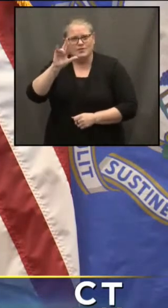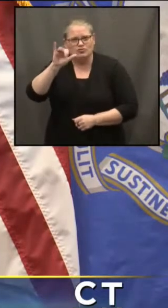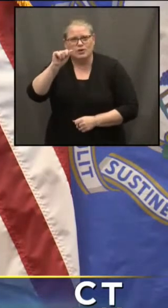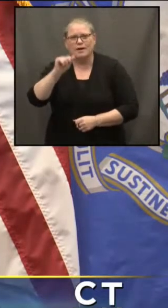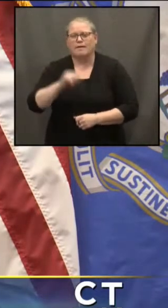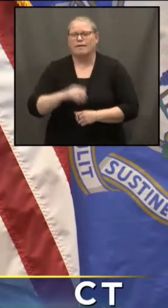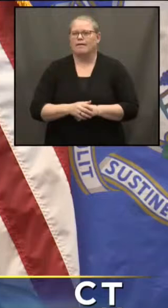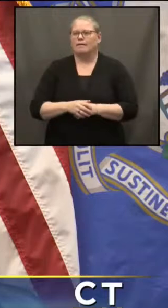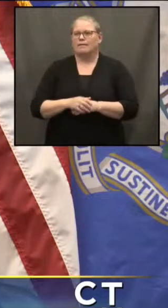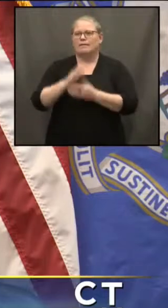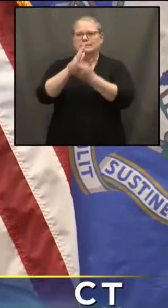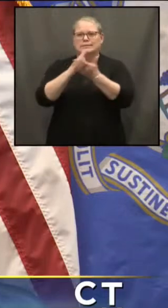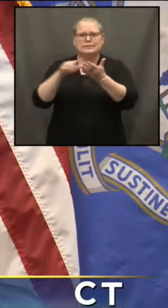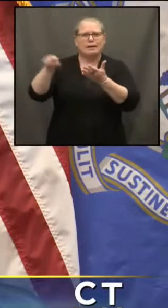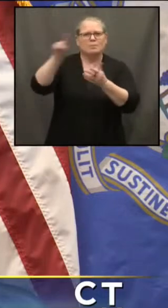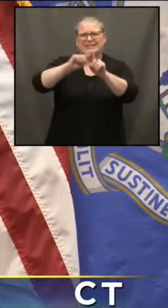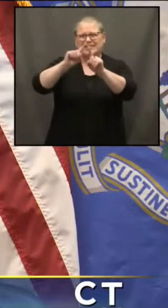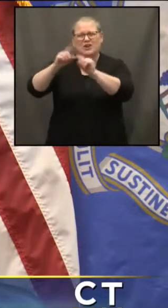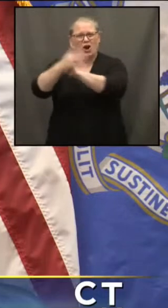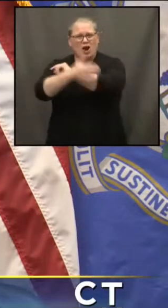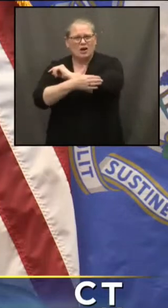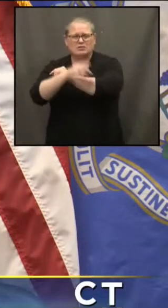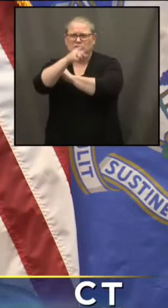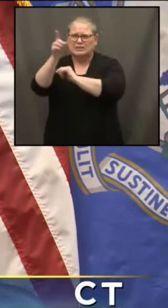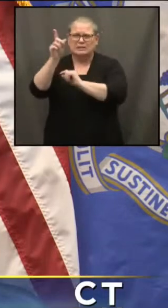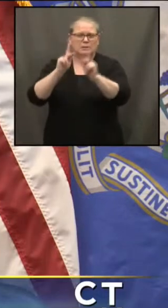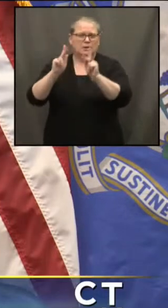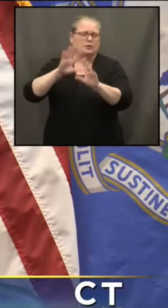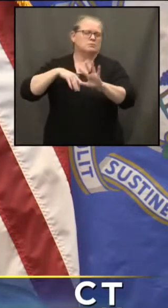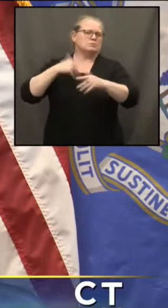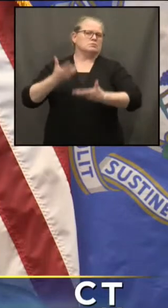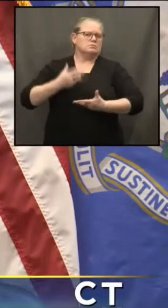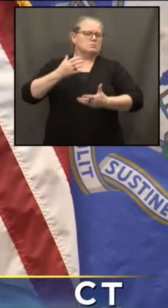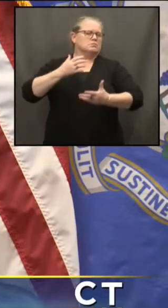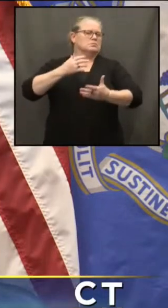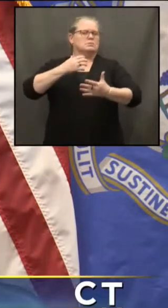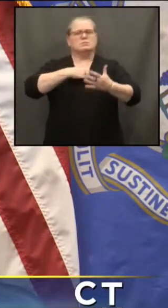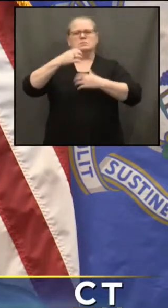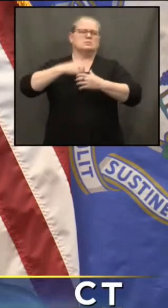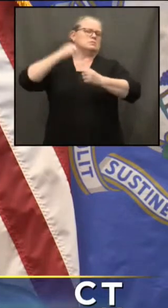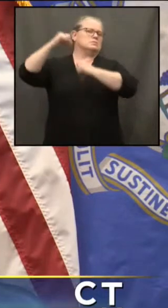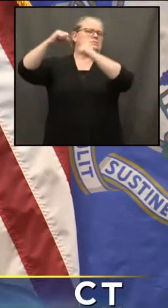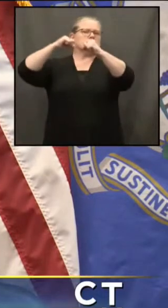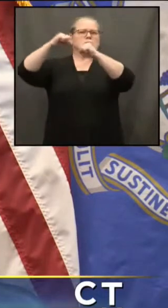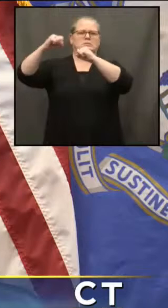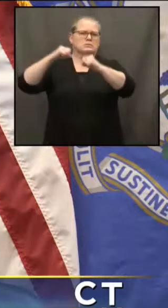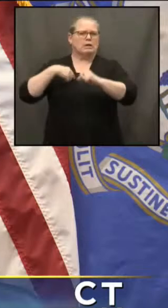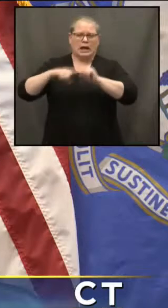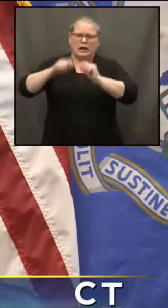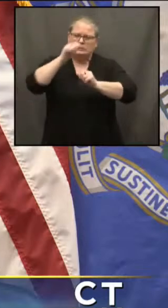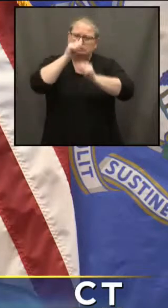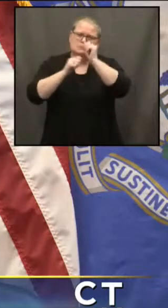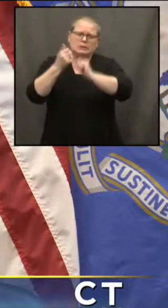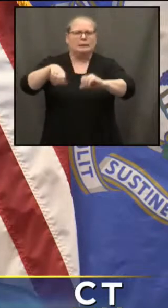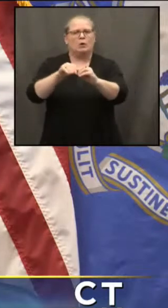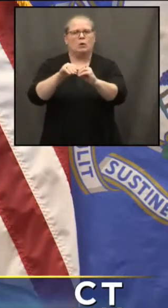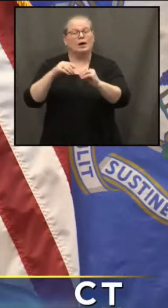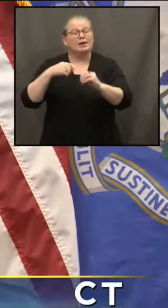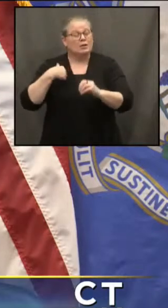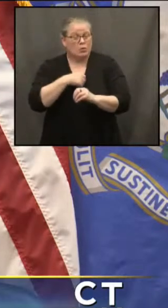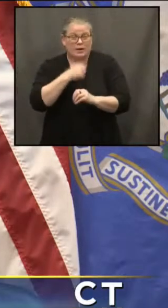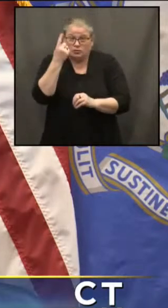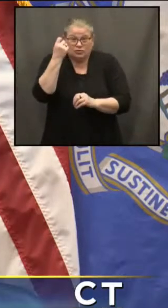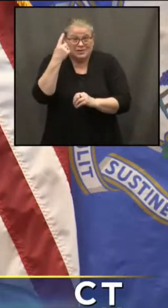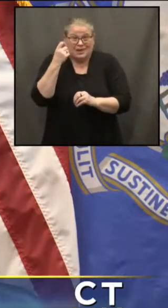Benelux countries. And, you know, there's a big, I'm mad as hell and I'm not going to take it anymore. And, look, we all understand how long this has